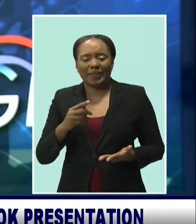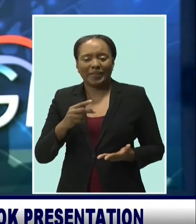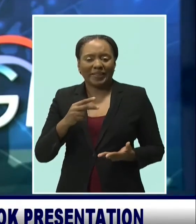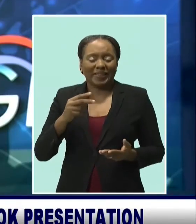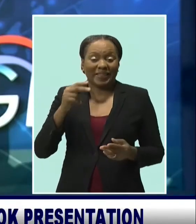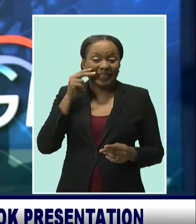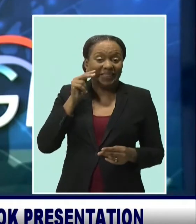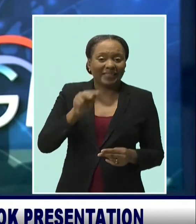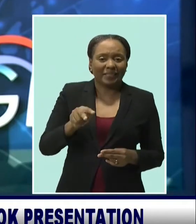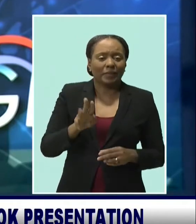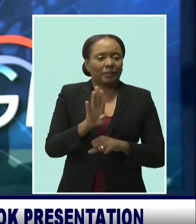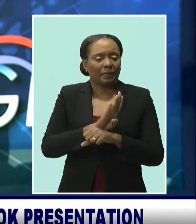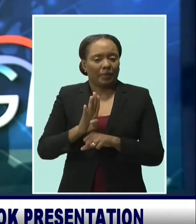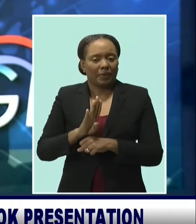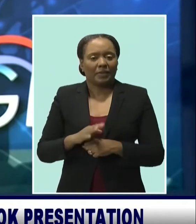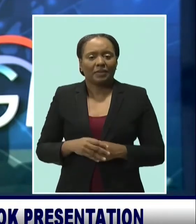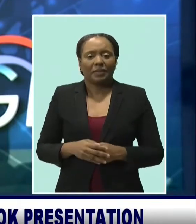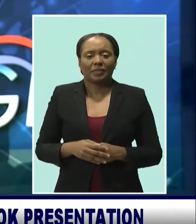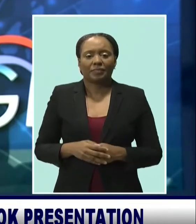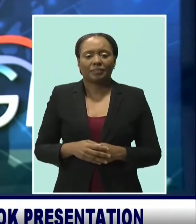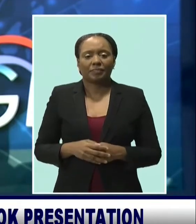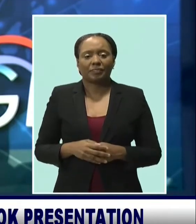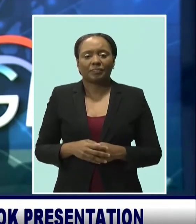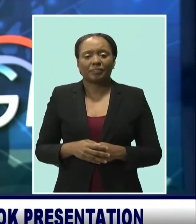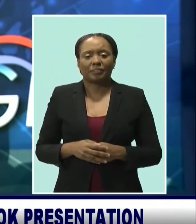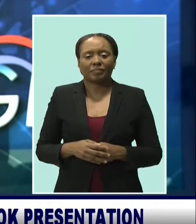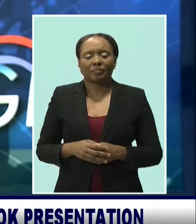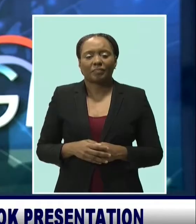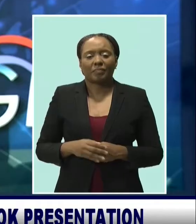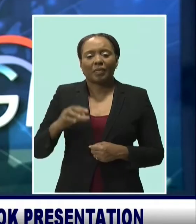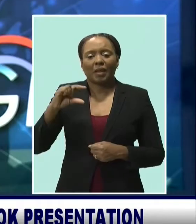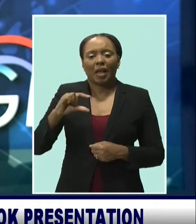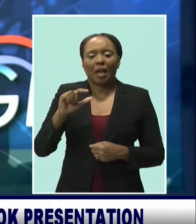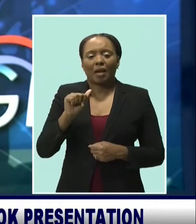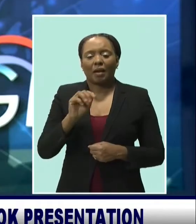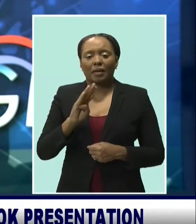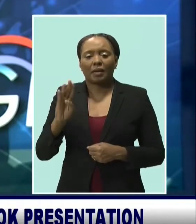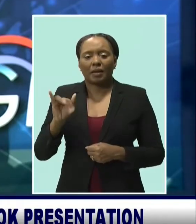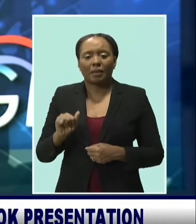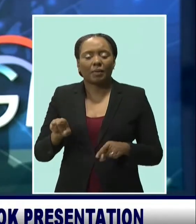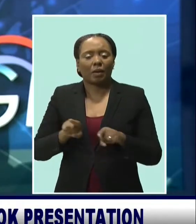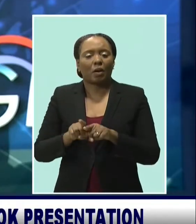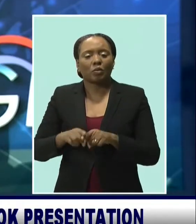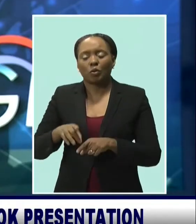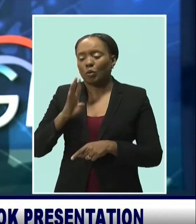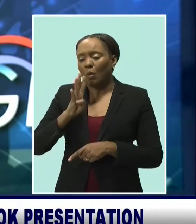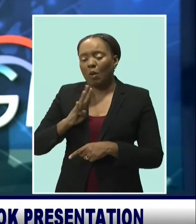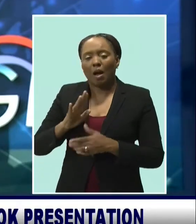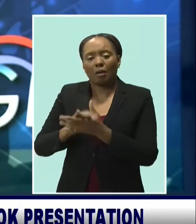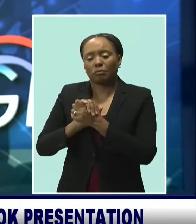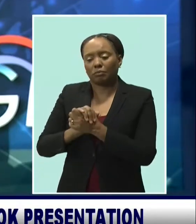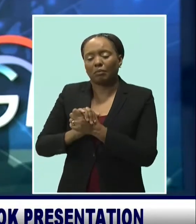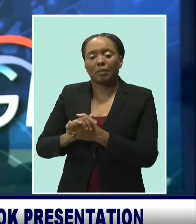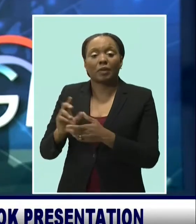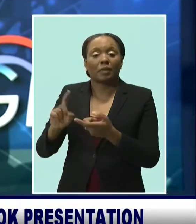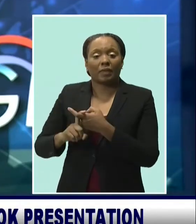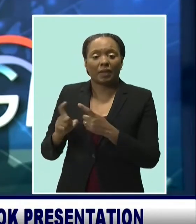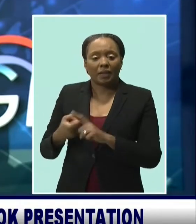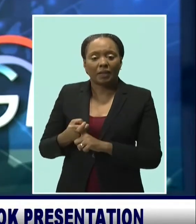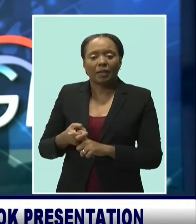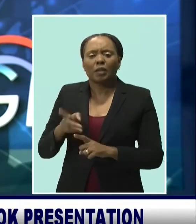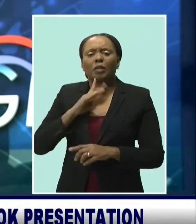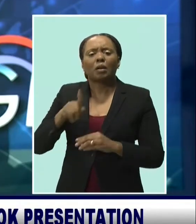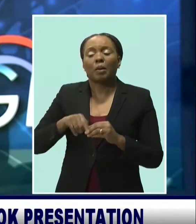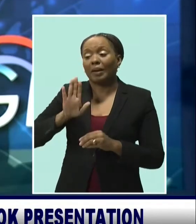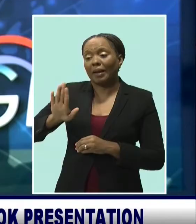Cultural icon, the Most Honorable Dr. Anthony Gabby Carter, also spoke at the book presentation, congratulating his friend. Dr. Carter revealed his